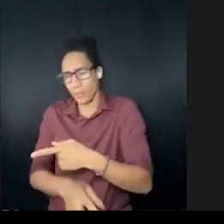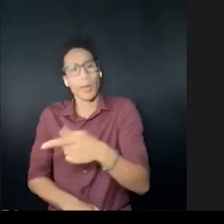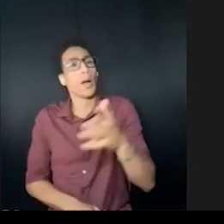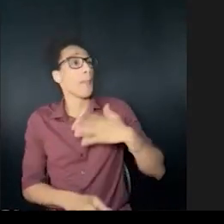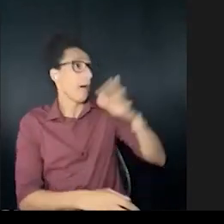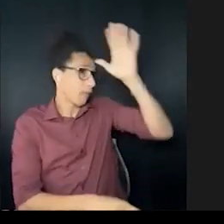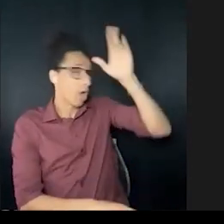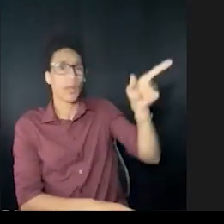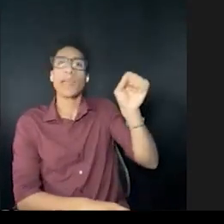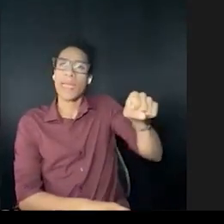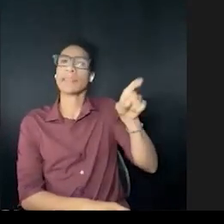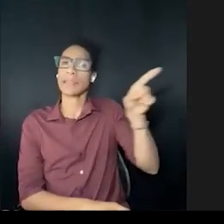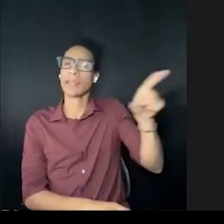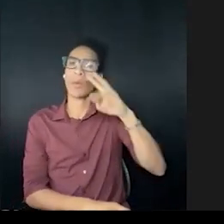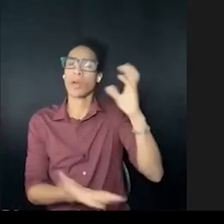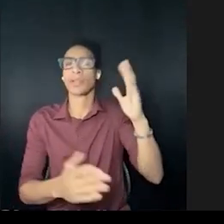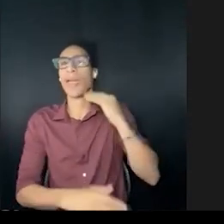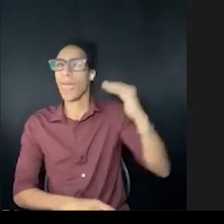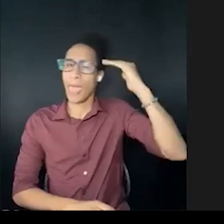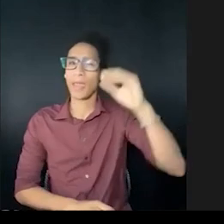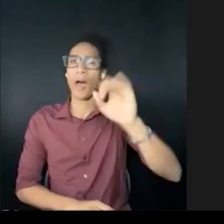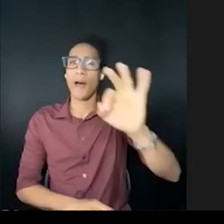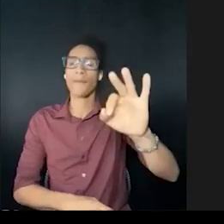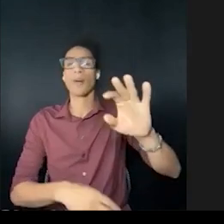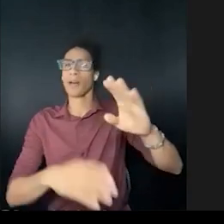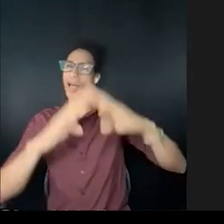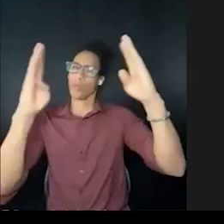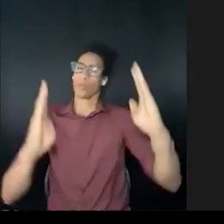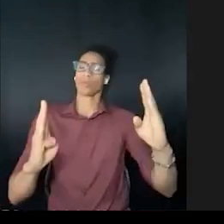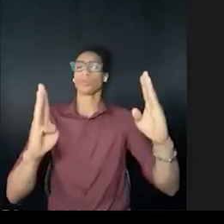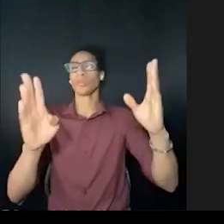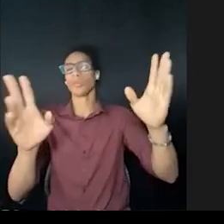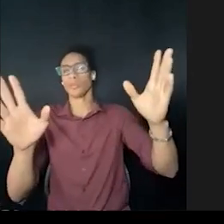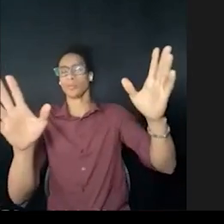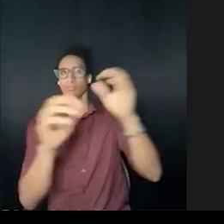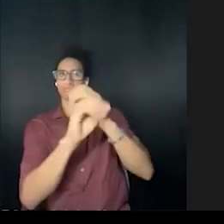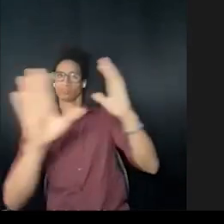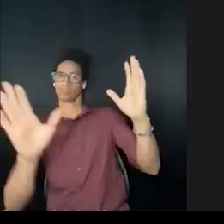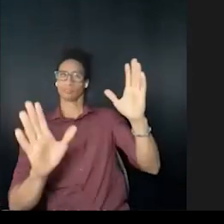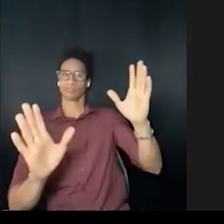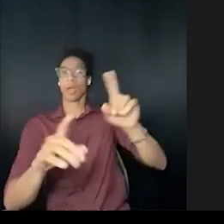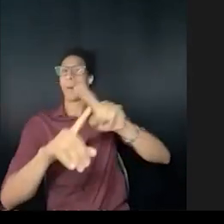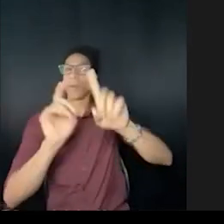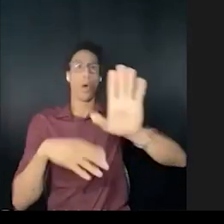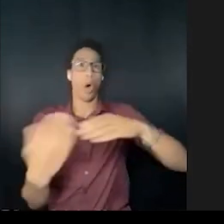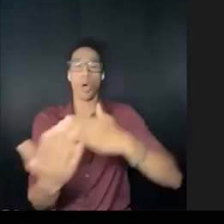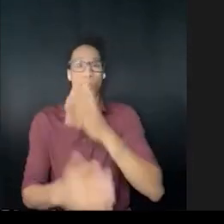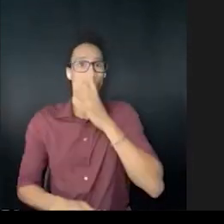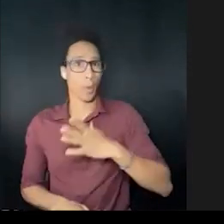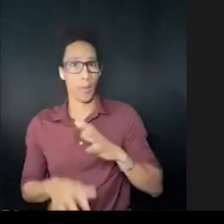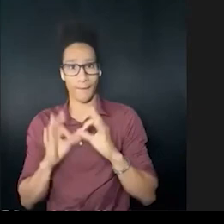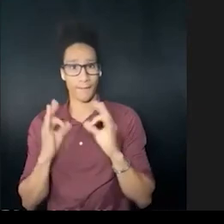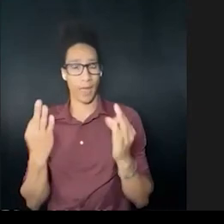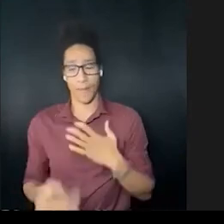my father was the head of household in a figurative speech, but all the women in my family